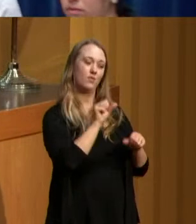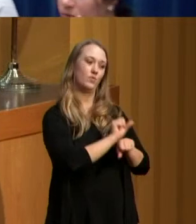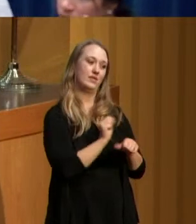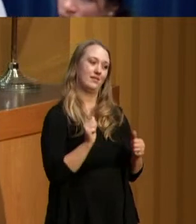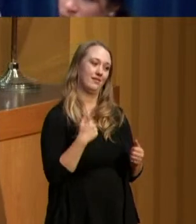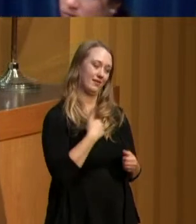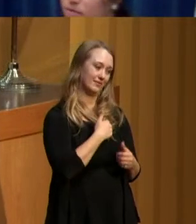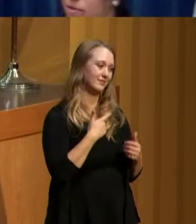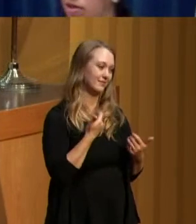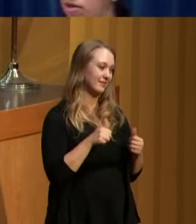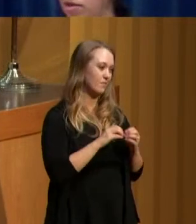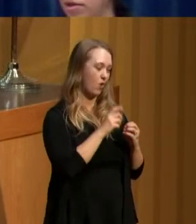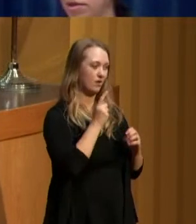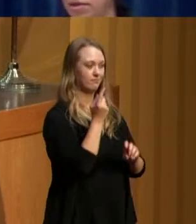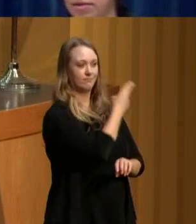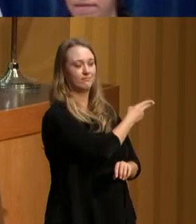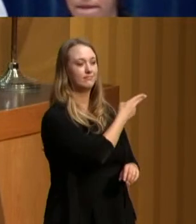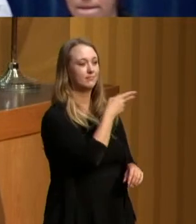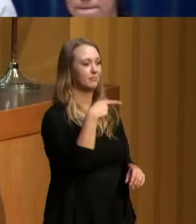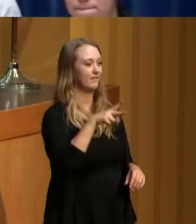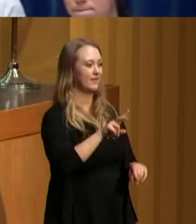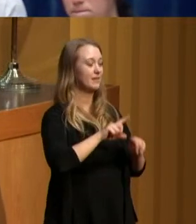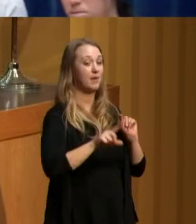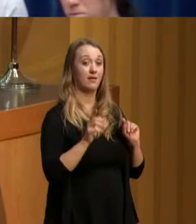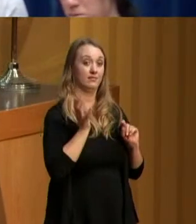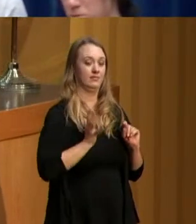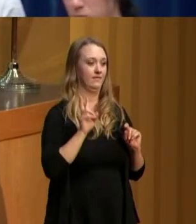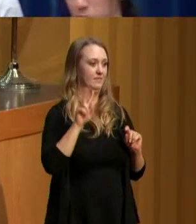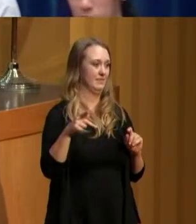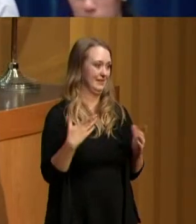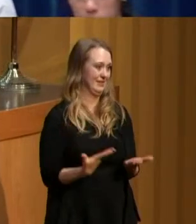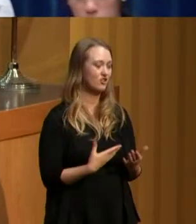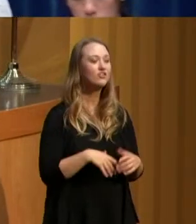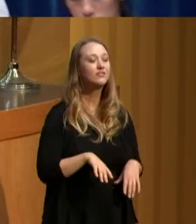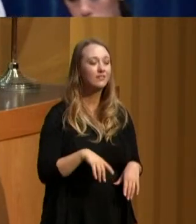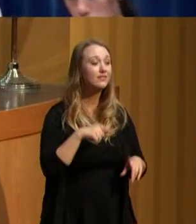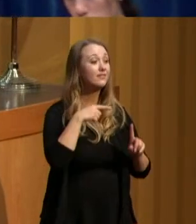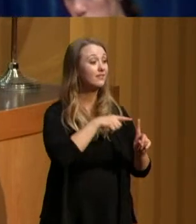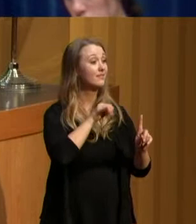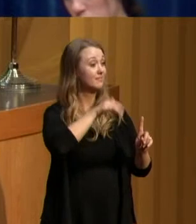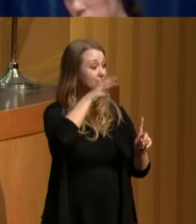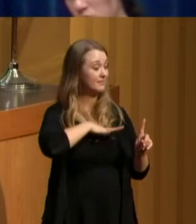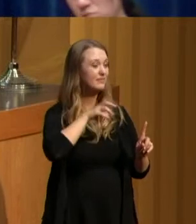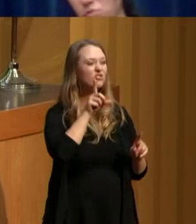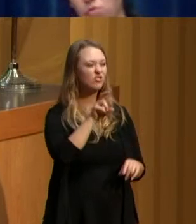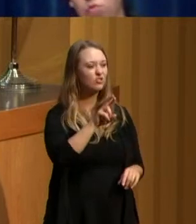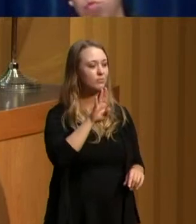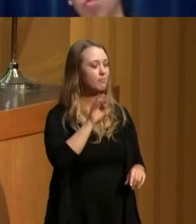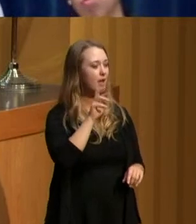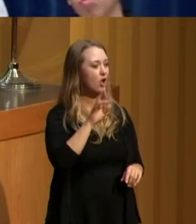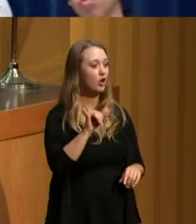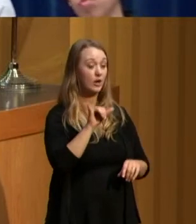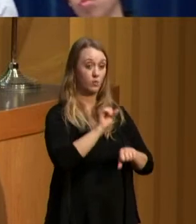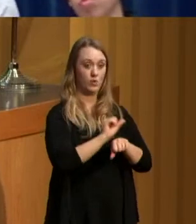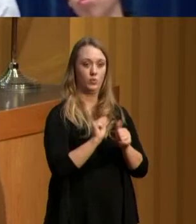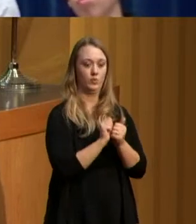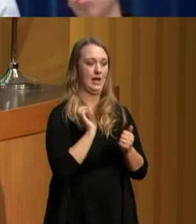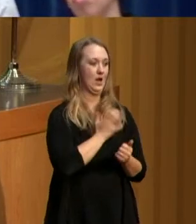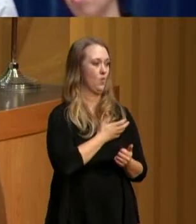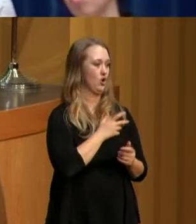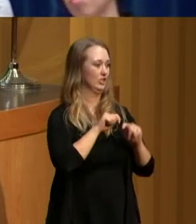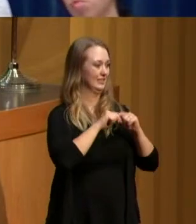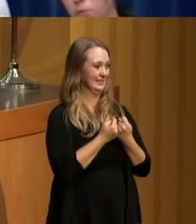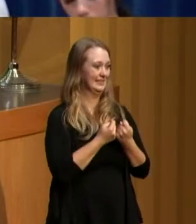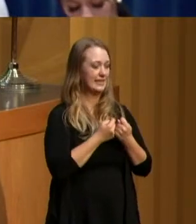PV, but he was our VP here. The other thing about Dr. Berry, he actually worked with our team during the year. His degree is